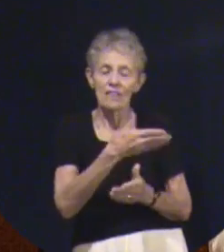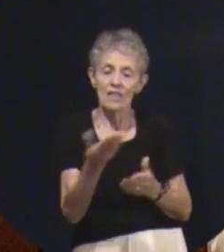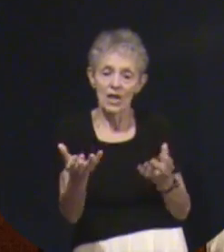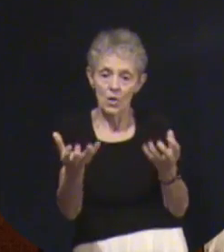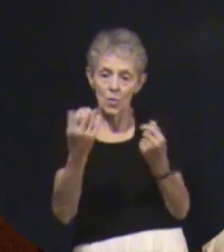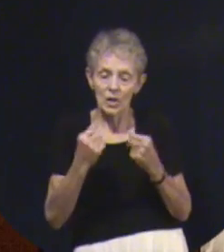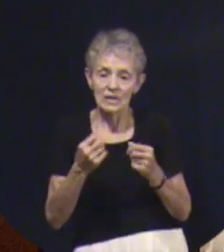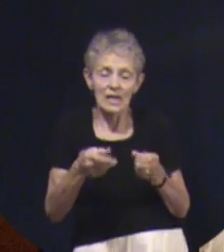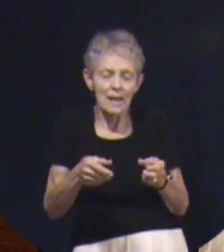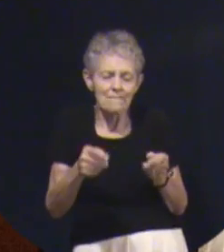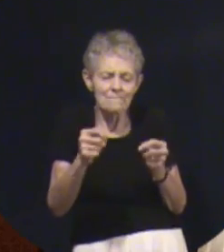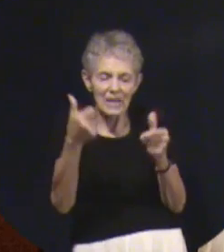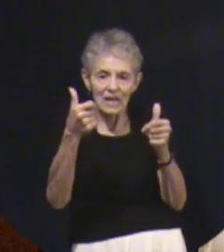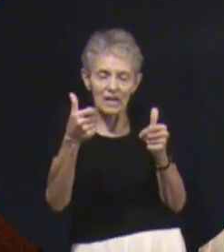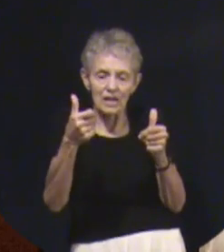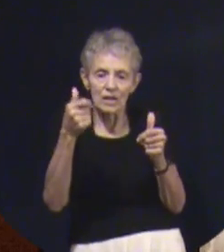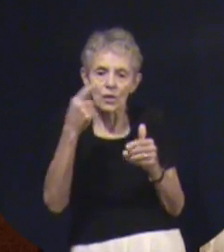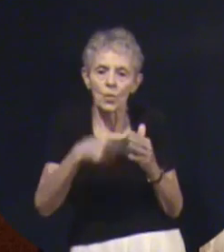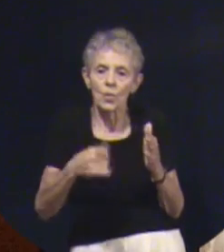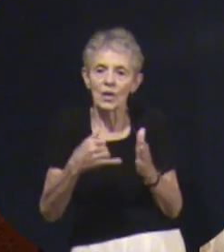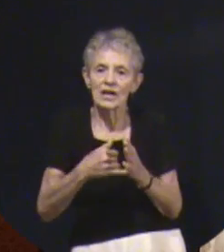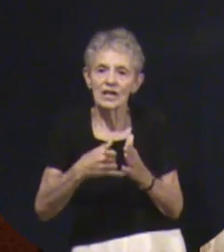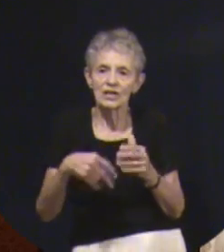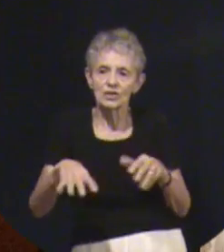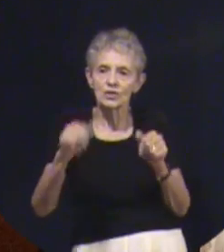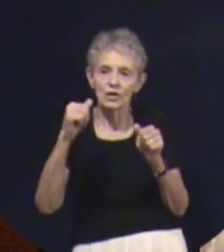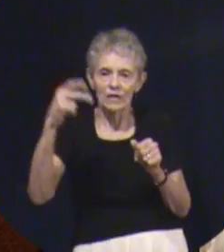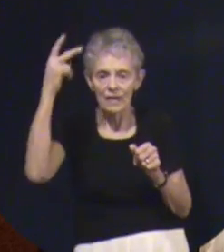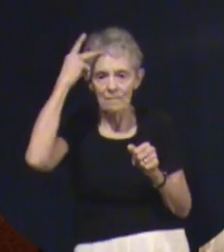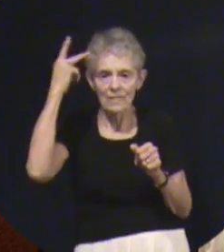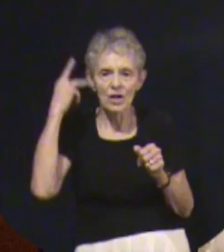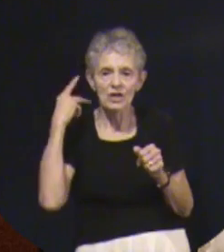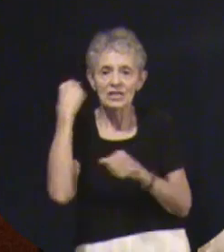their parents years to achieve.